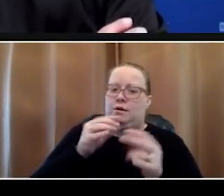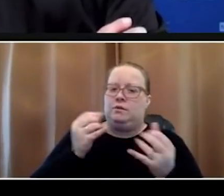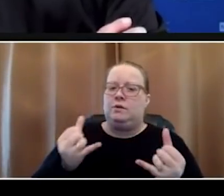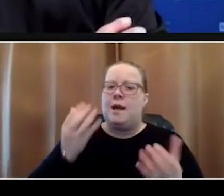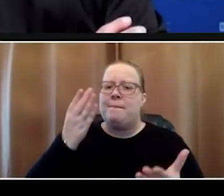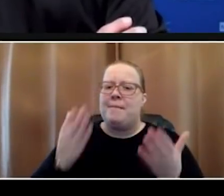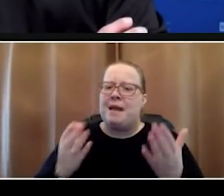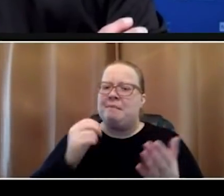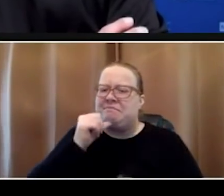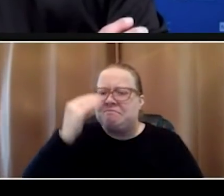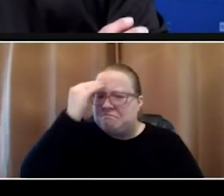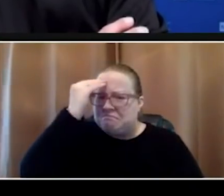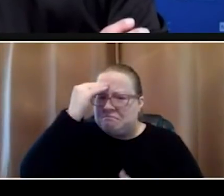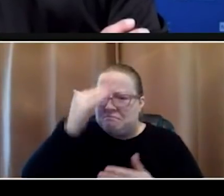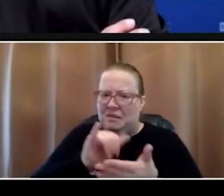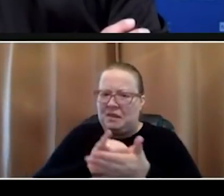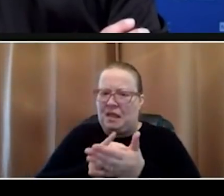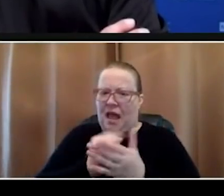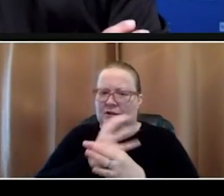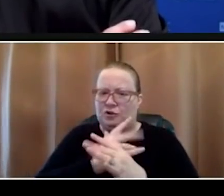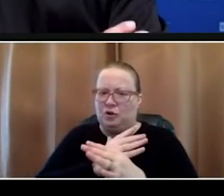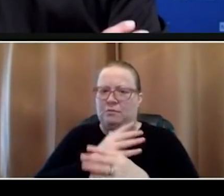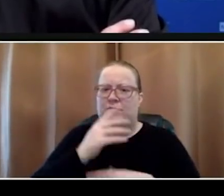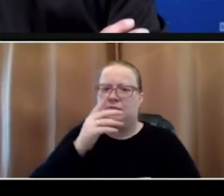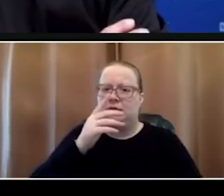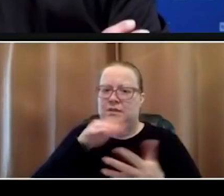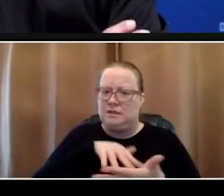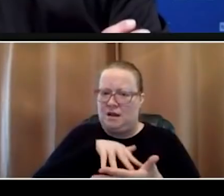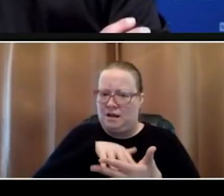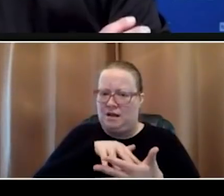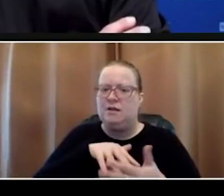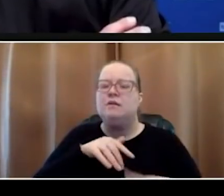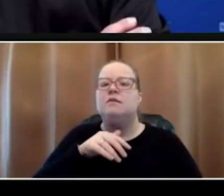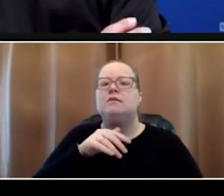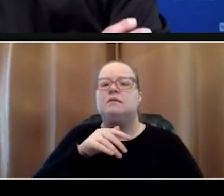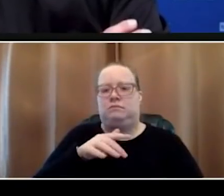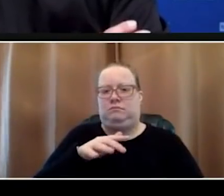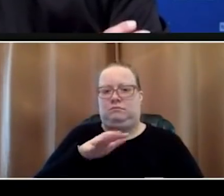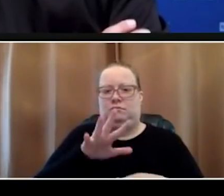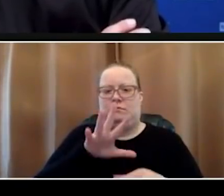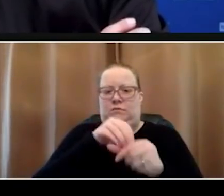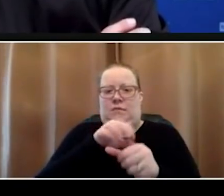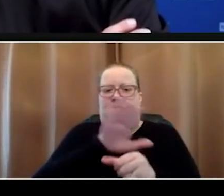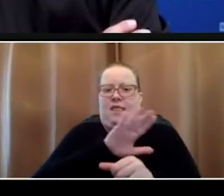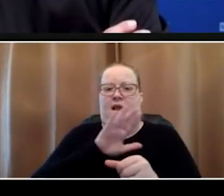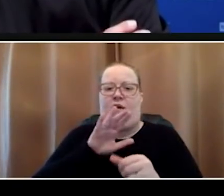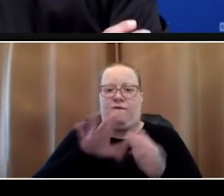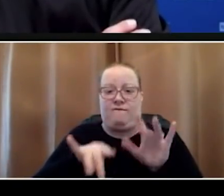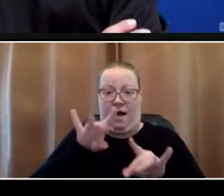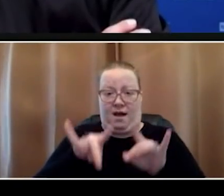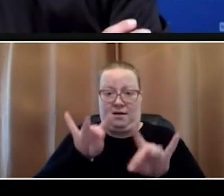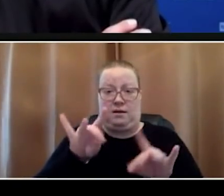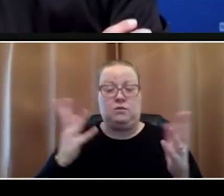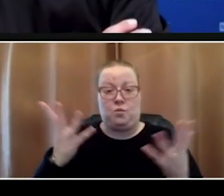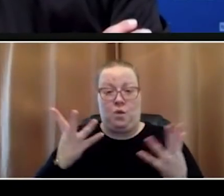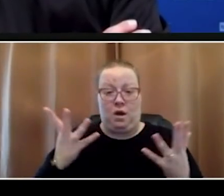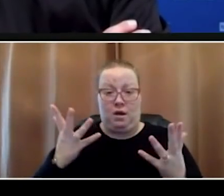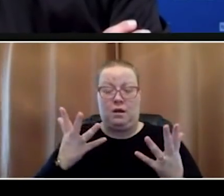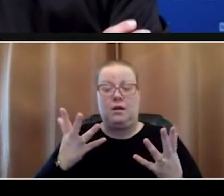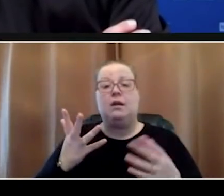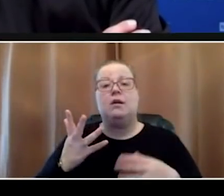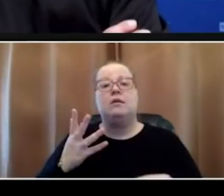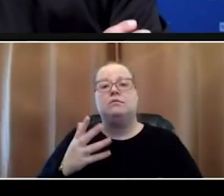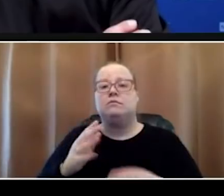study from Germany, among their findings were that there was not a